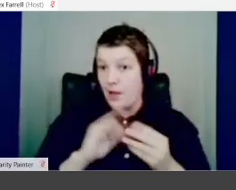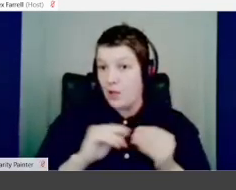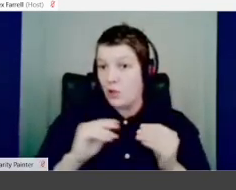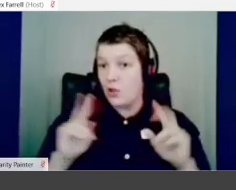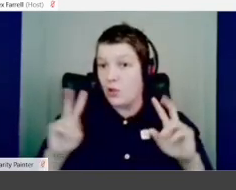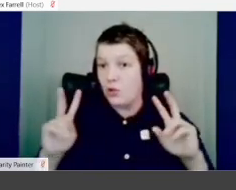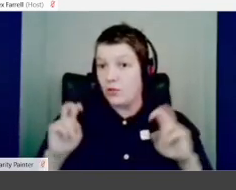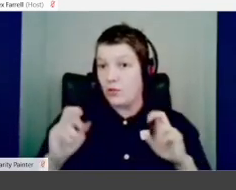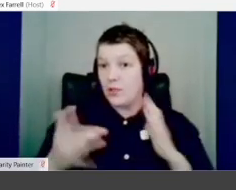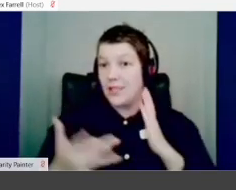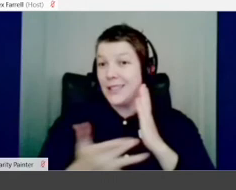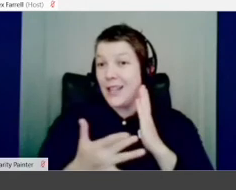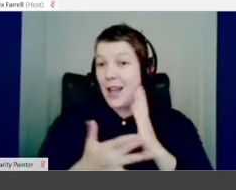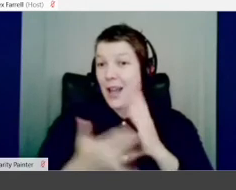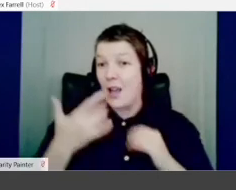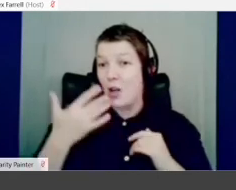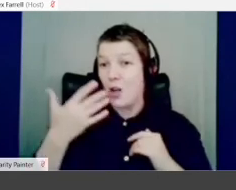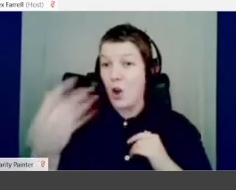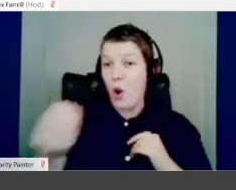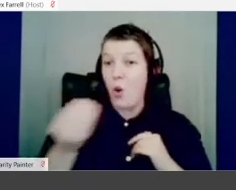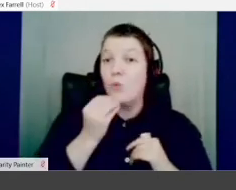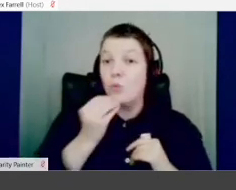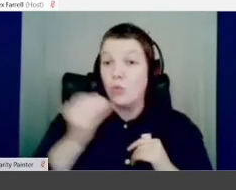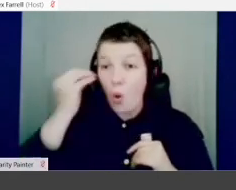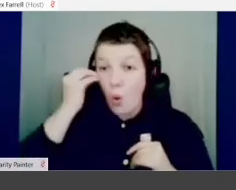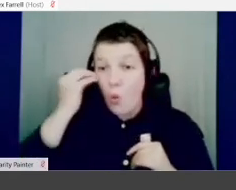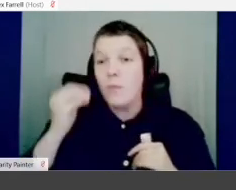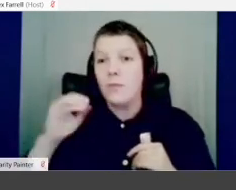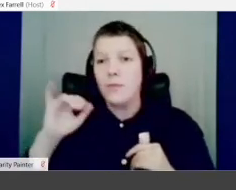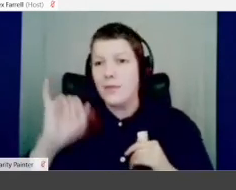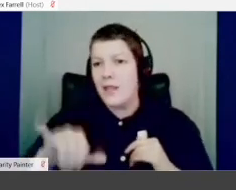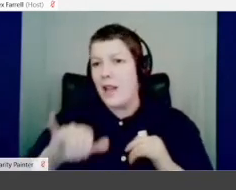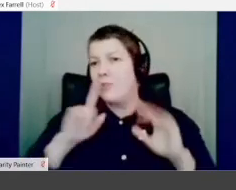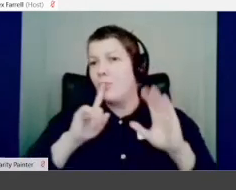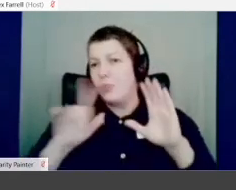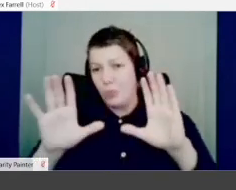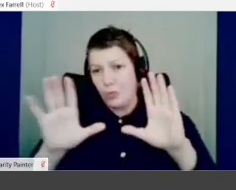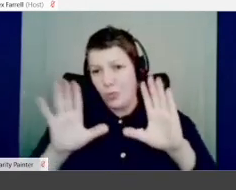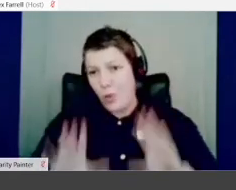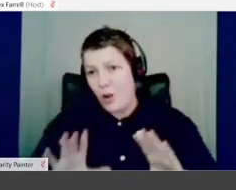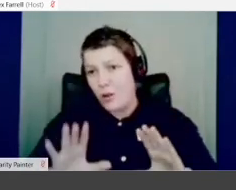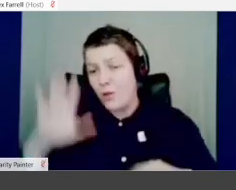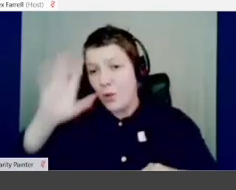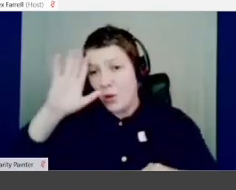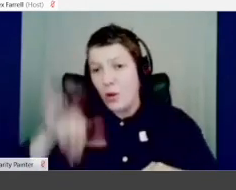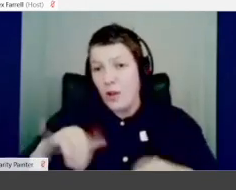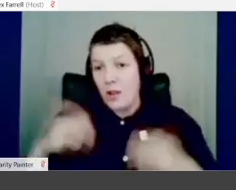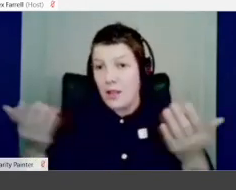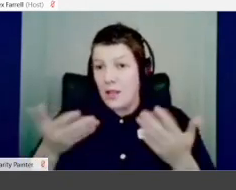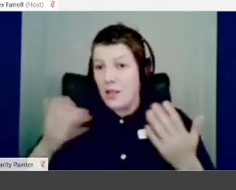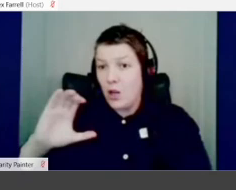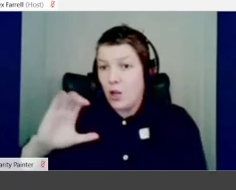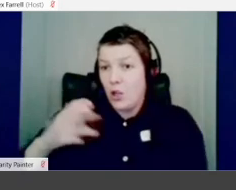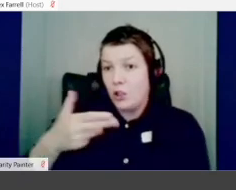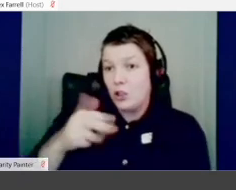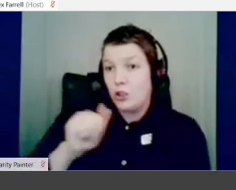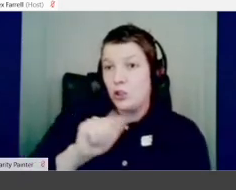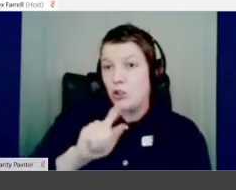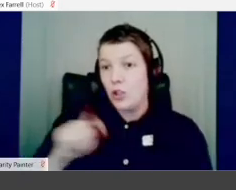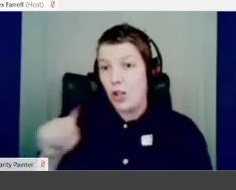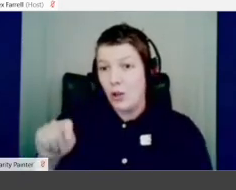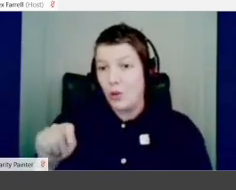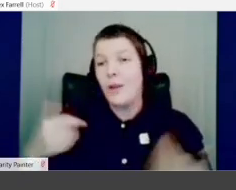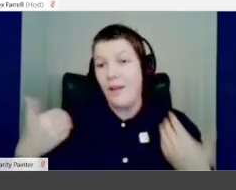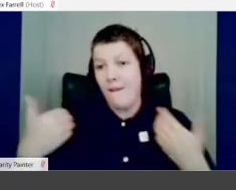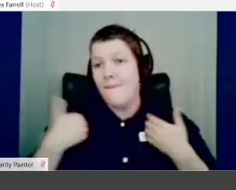one of the things that we do so well in Chattanooga. We realize that there are things like a digital divide, and we figure